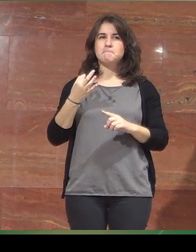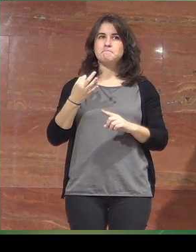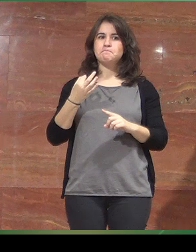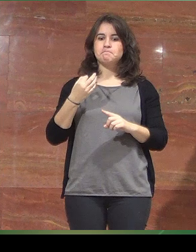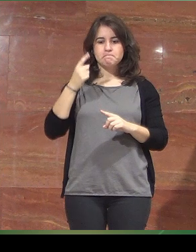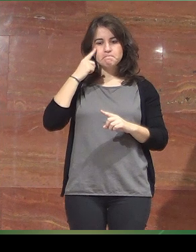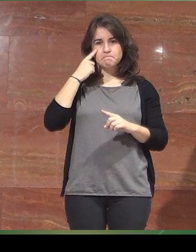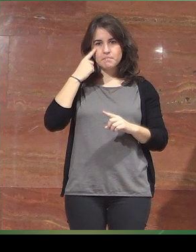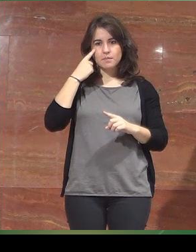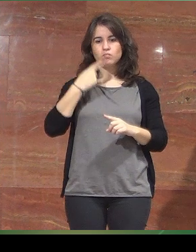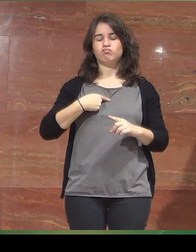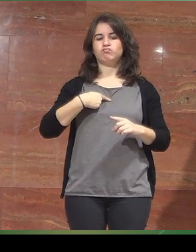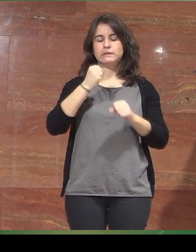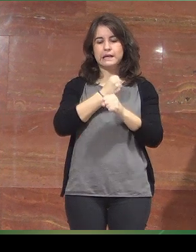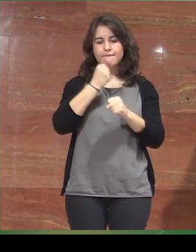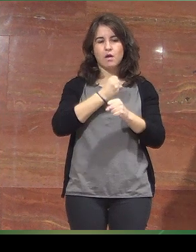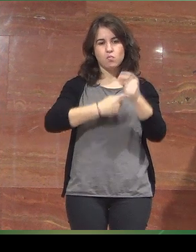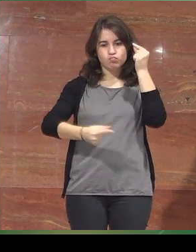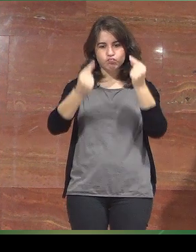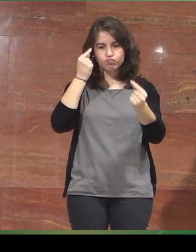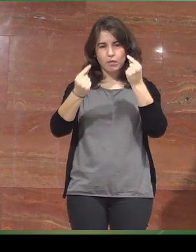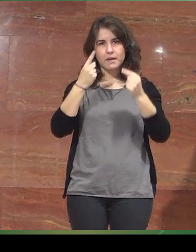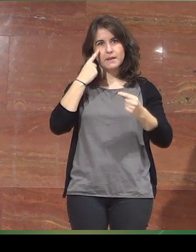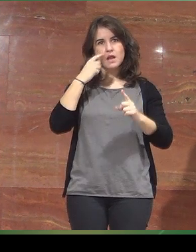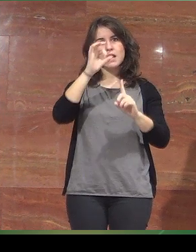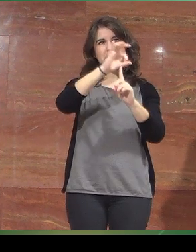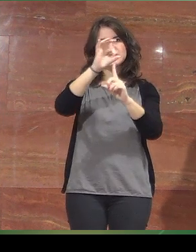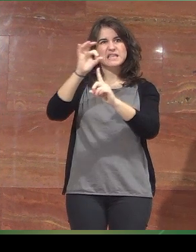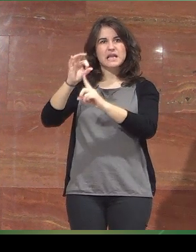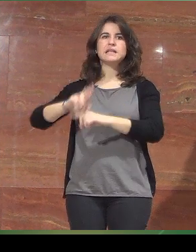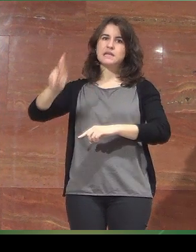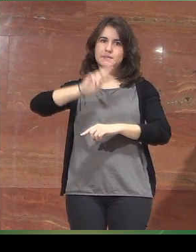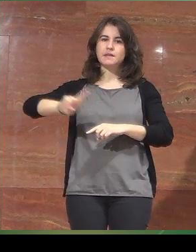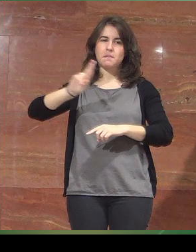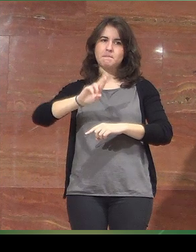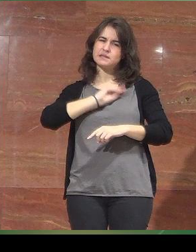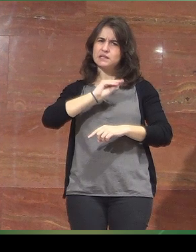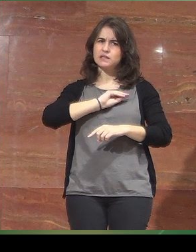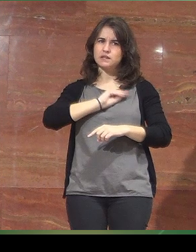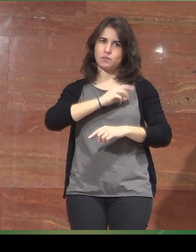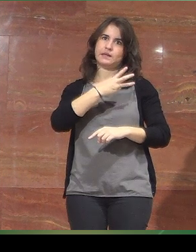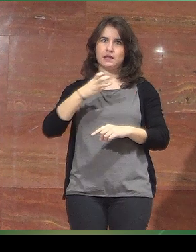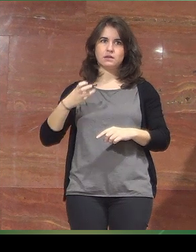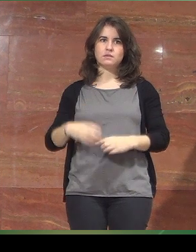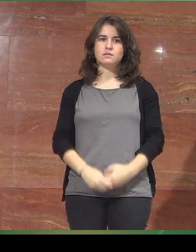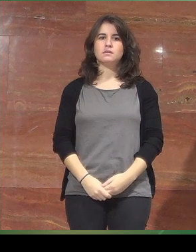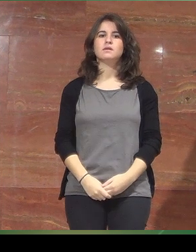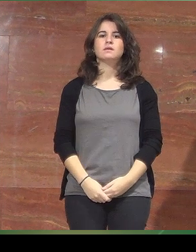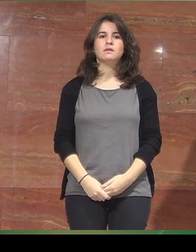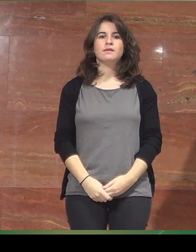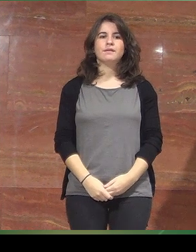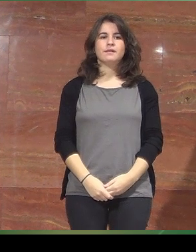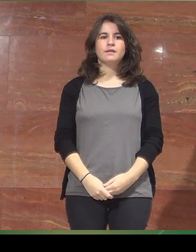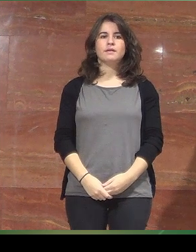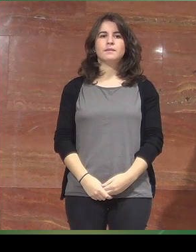Broadly, the results of the the project have shown